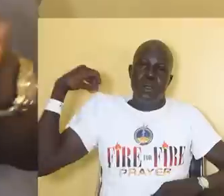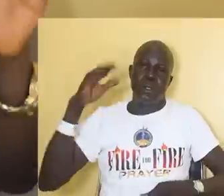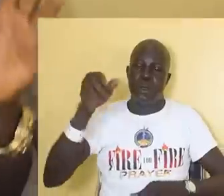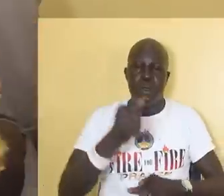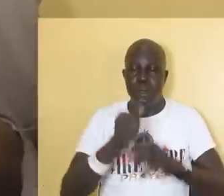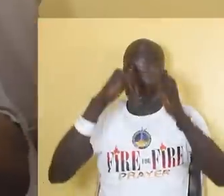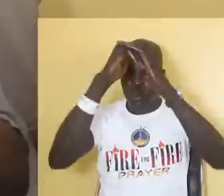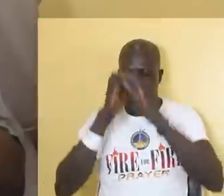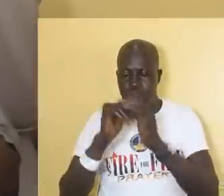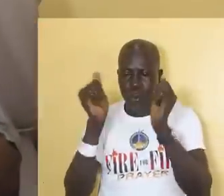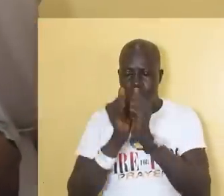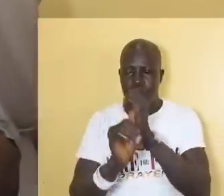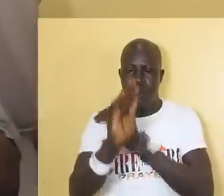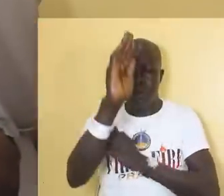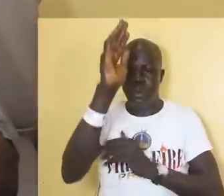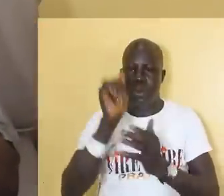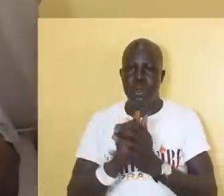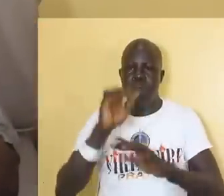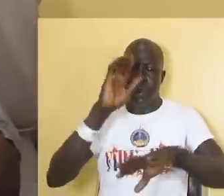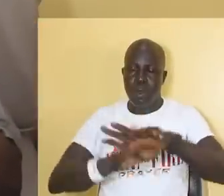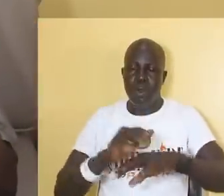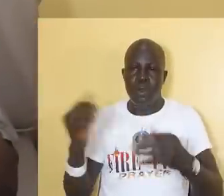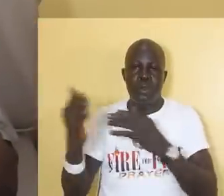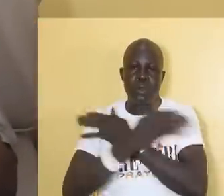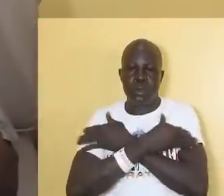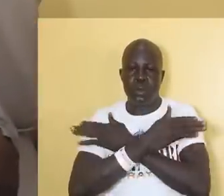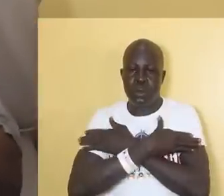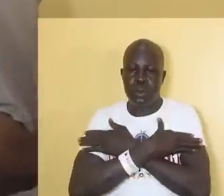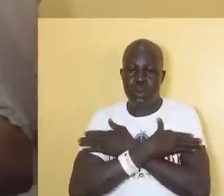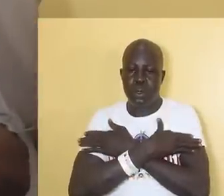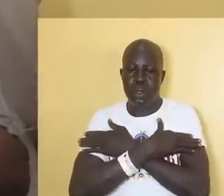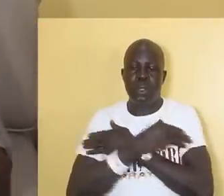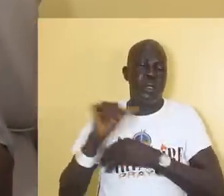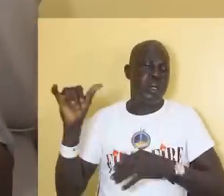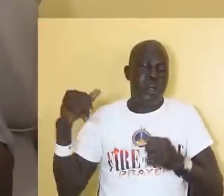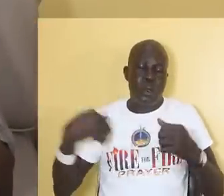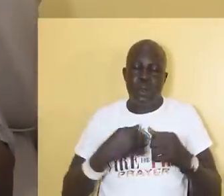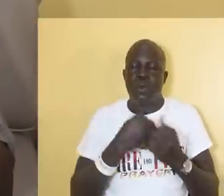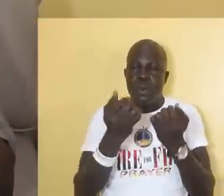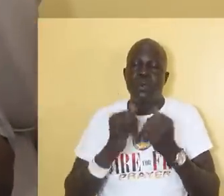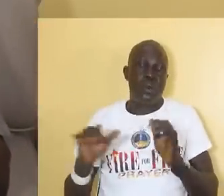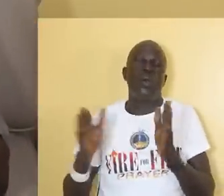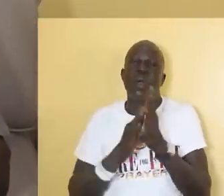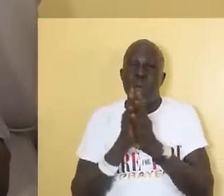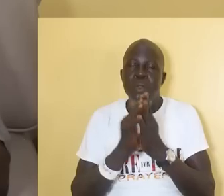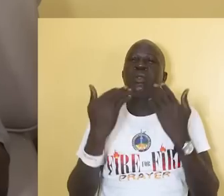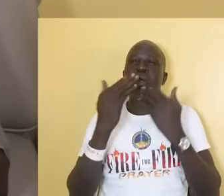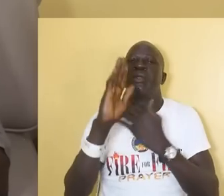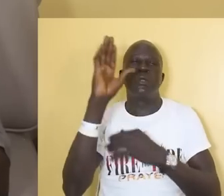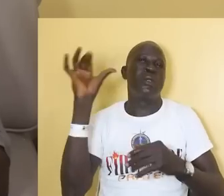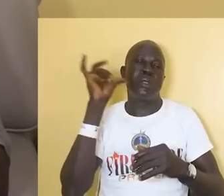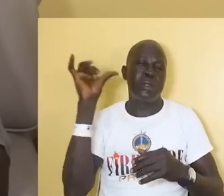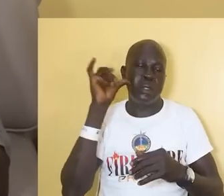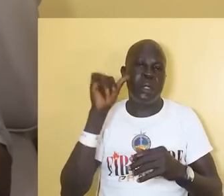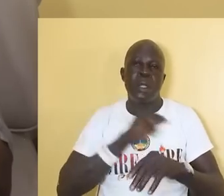To worship pelu Olorun. To worship with God. Ni Ojo Sunday. On Sunday. Another about to do we will have appreciated yesterday. Mo ro bi tin ti bere. But